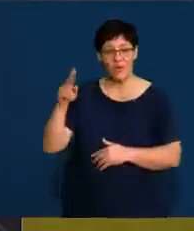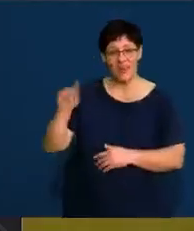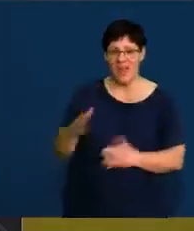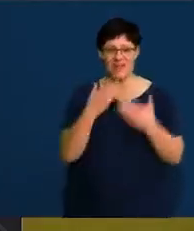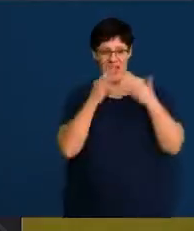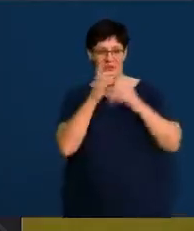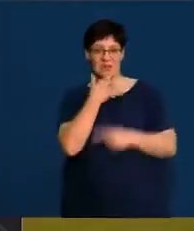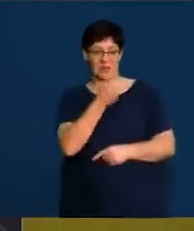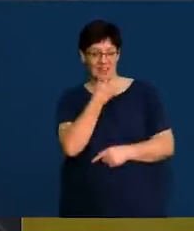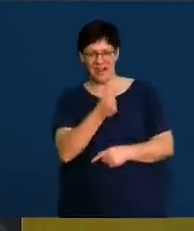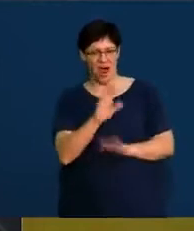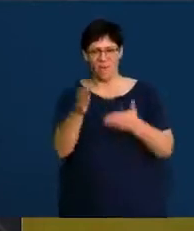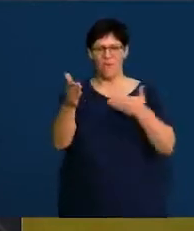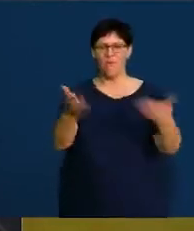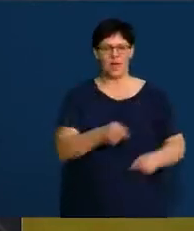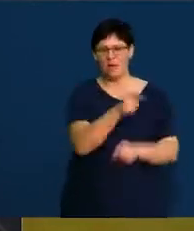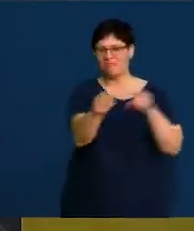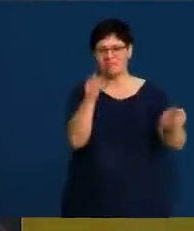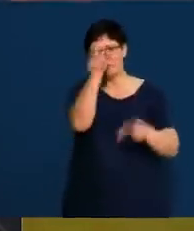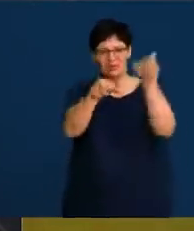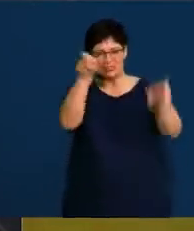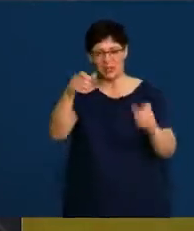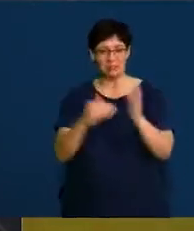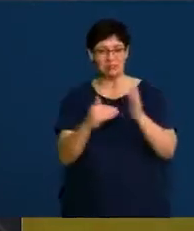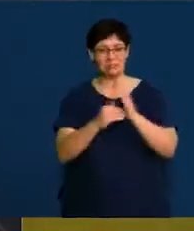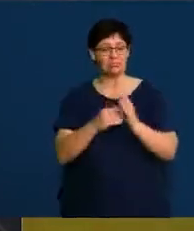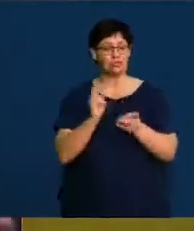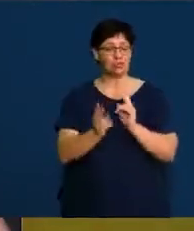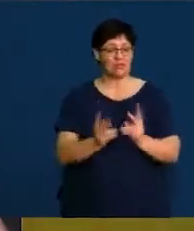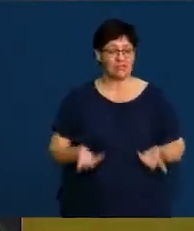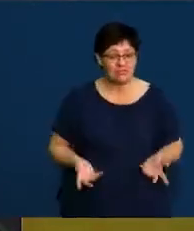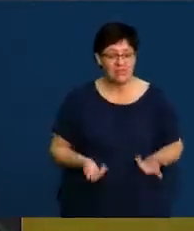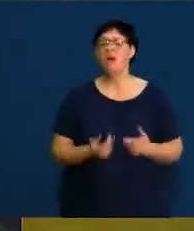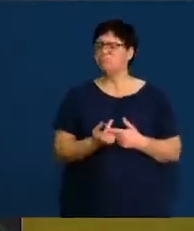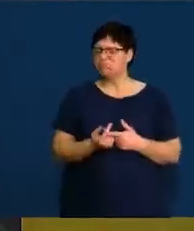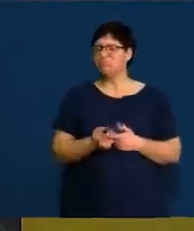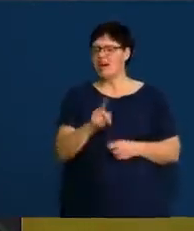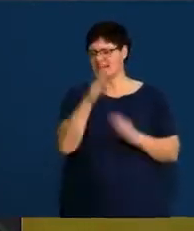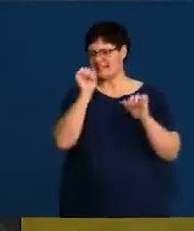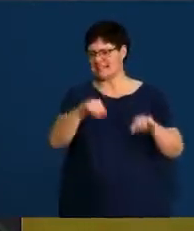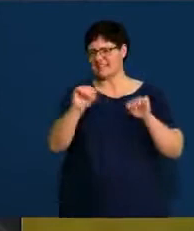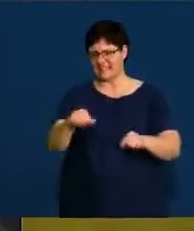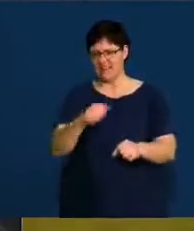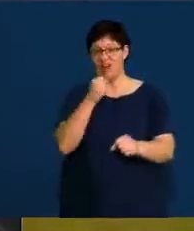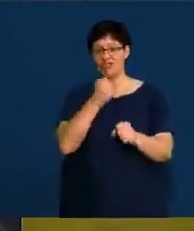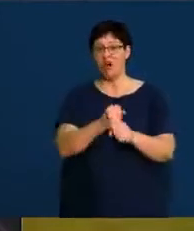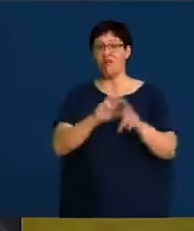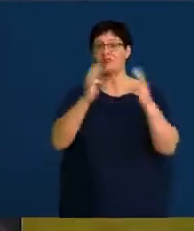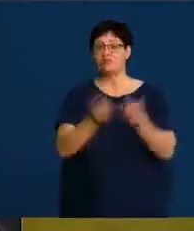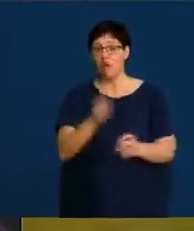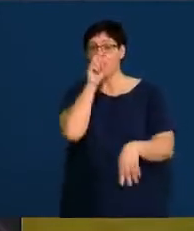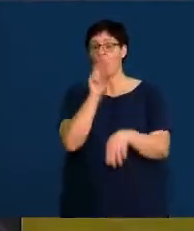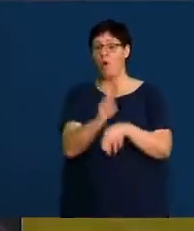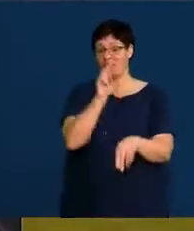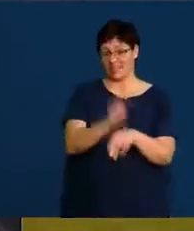Thanks, Nicolene. Welcome, guys. Geography, geographers, grade 12. Yes, today is an